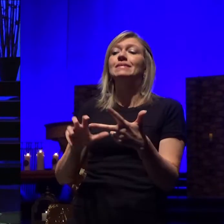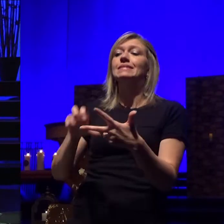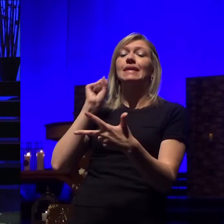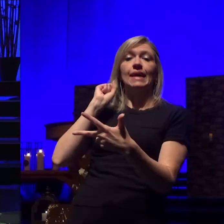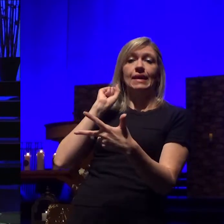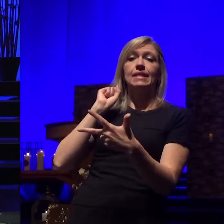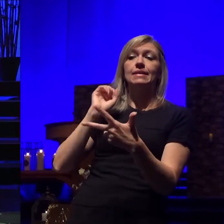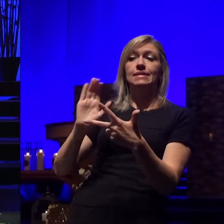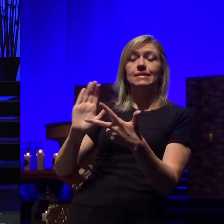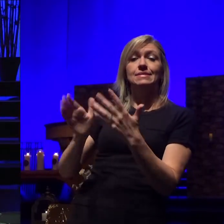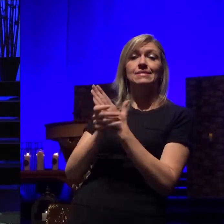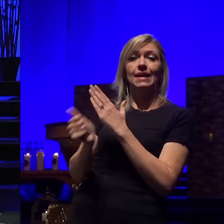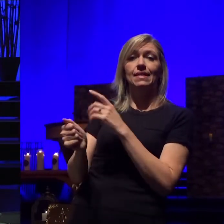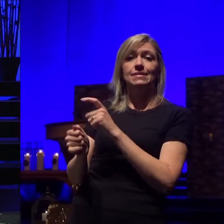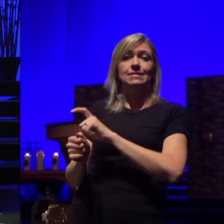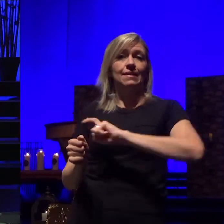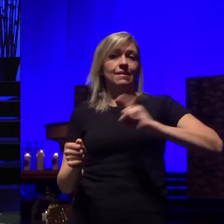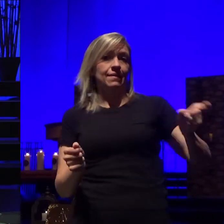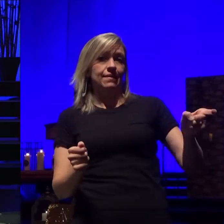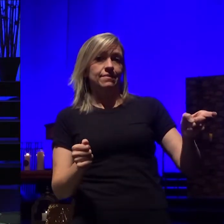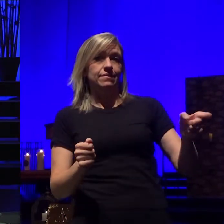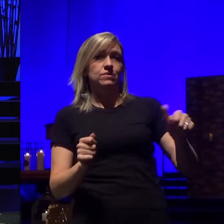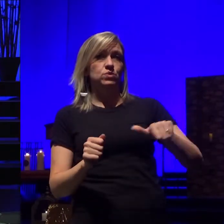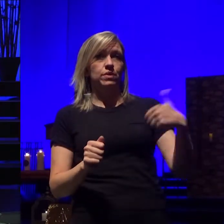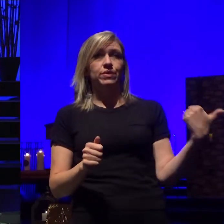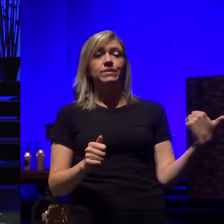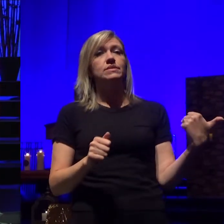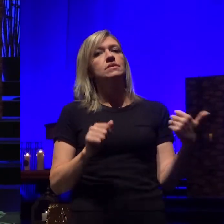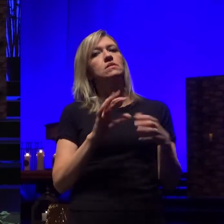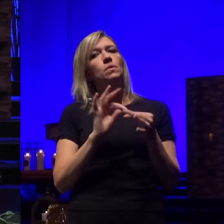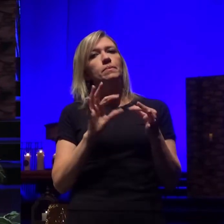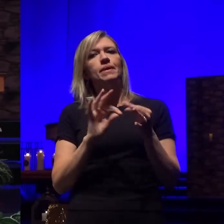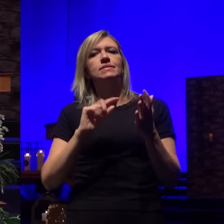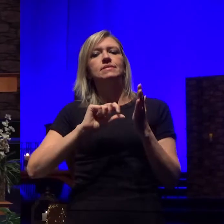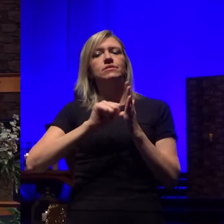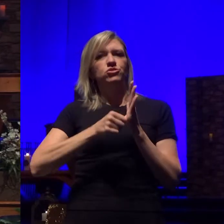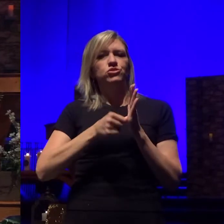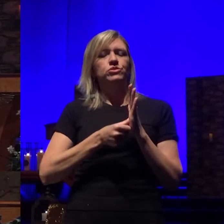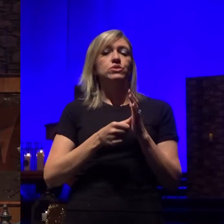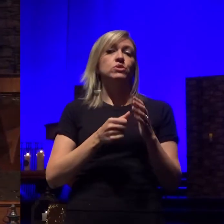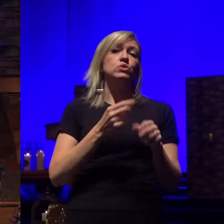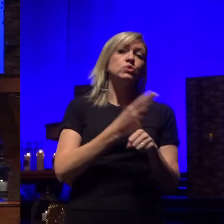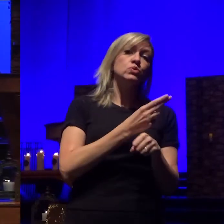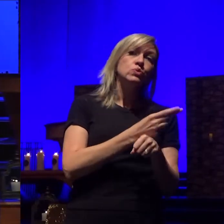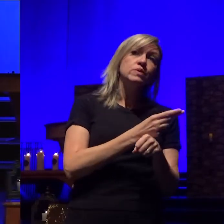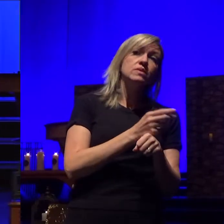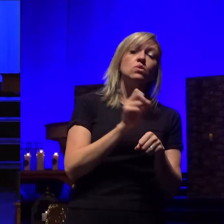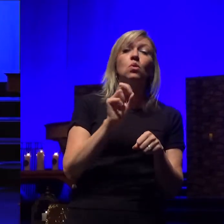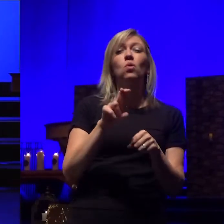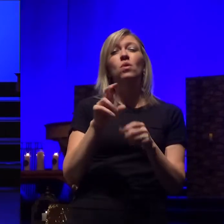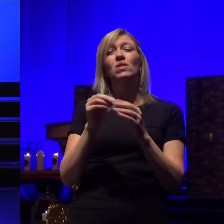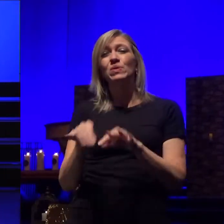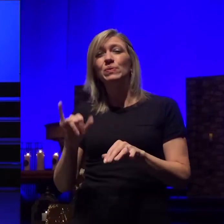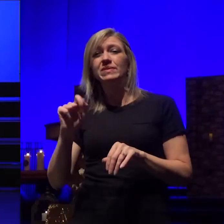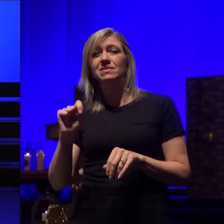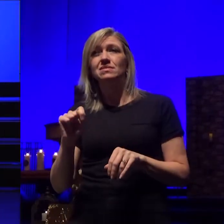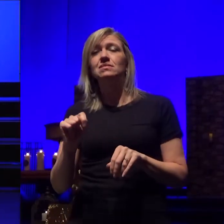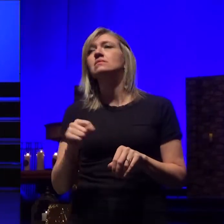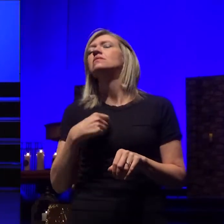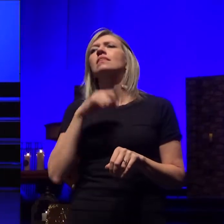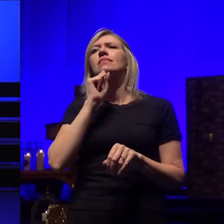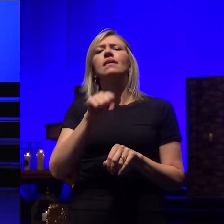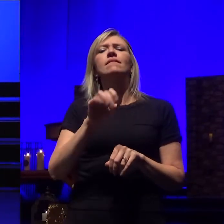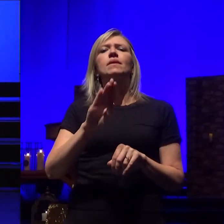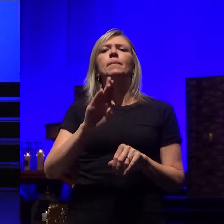talents and gives them away. The message again, use it or lose it. I love how Butterworth put it. He